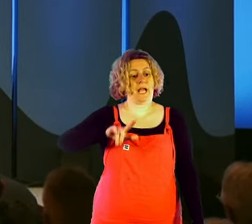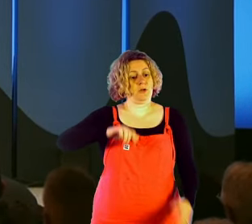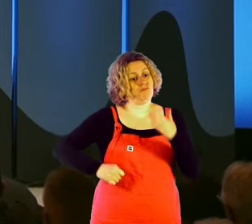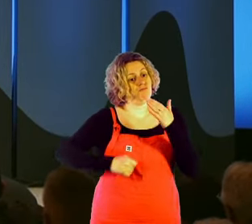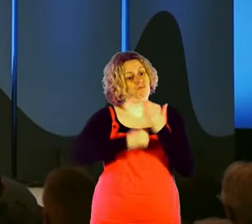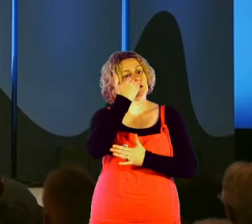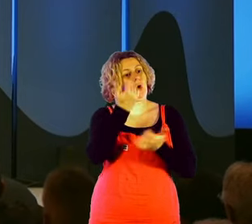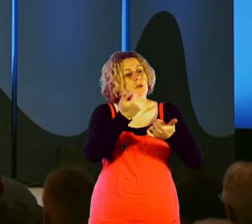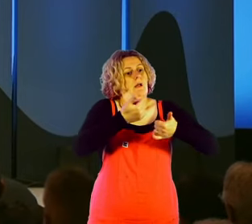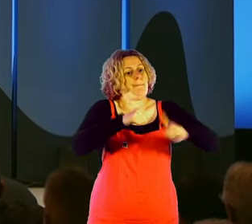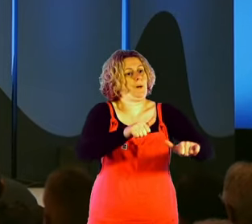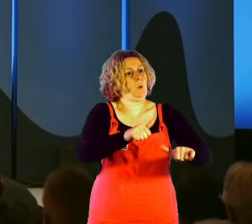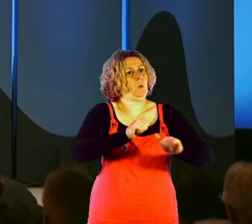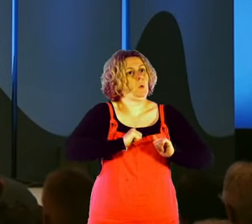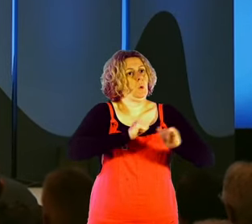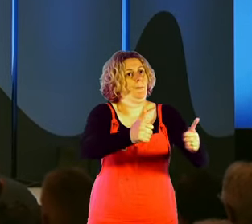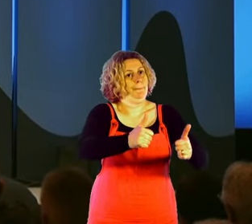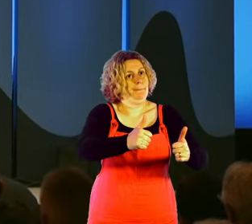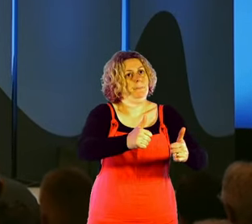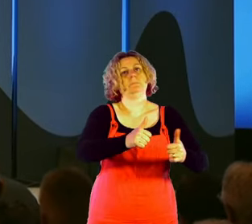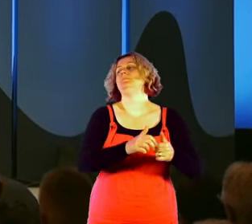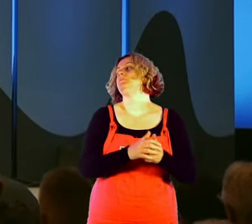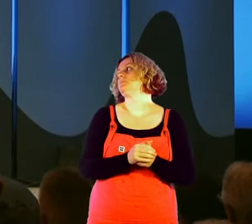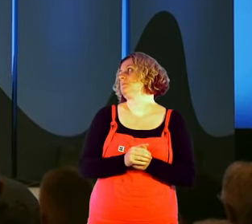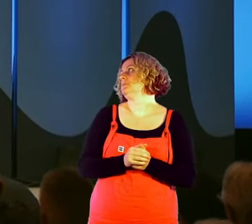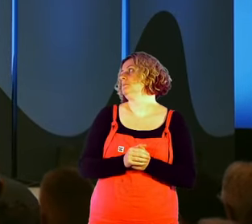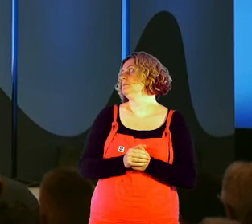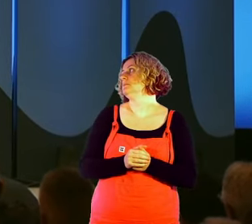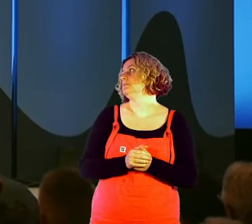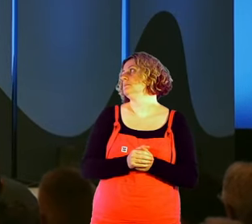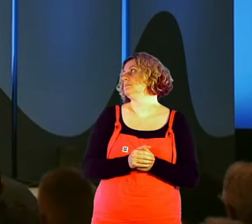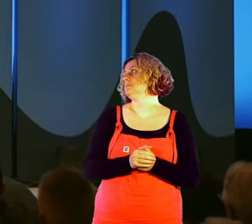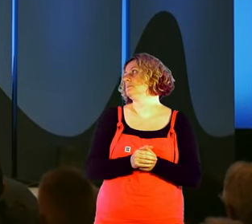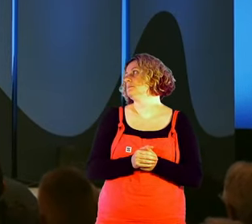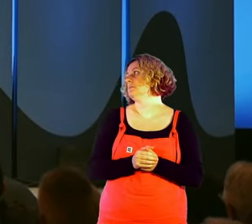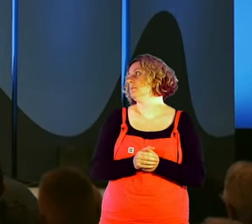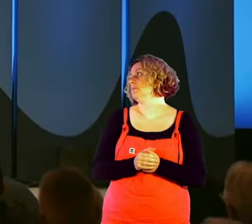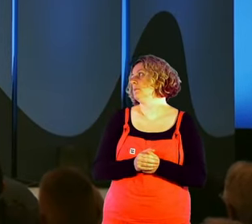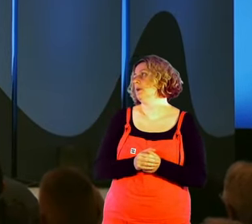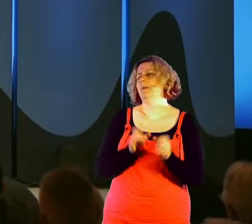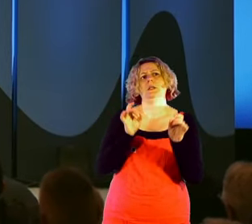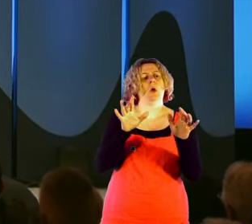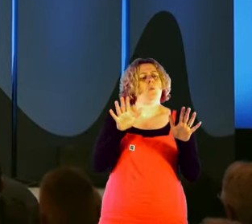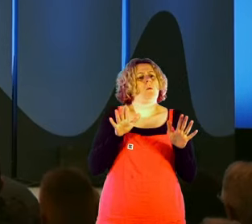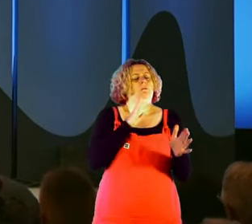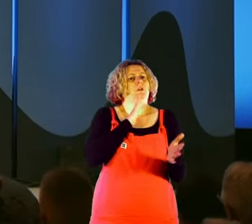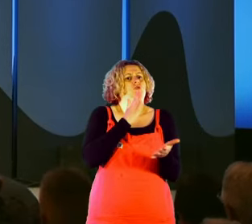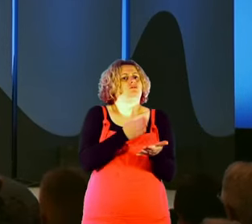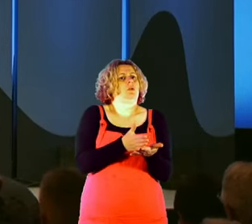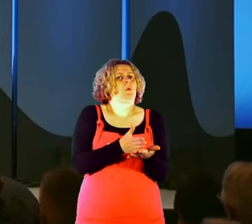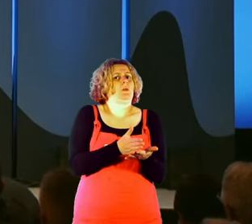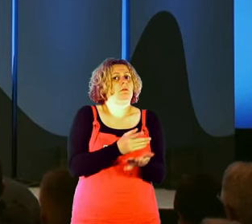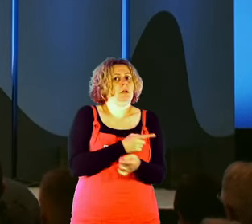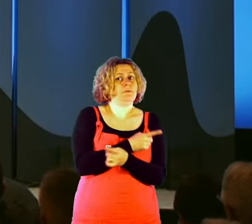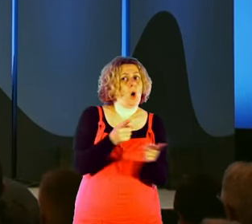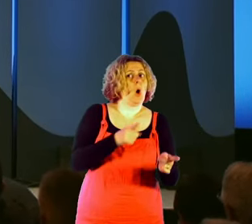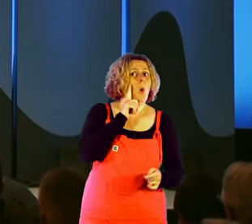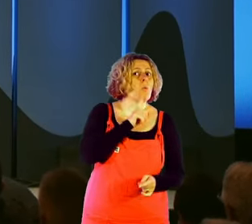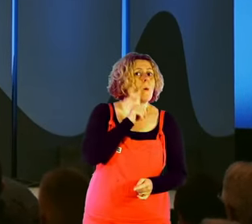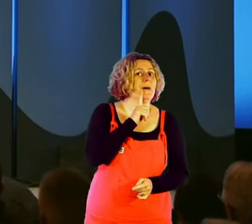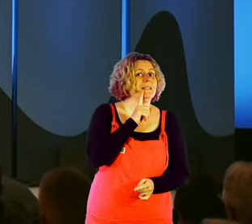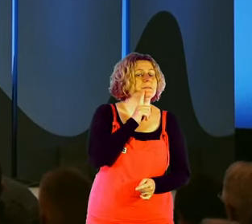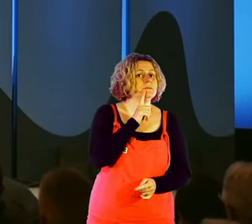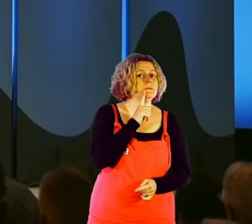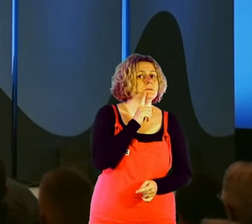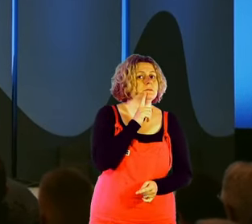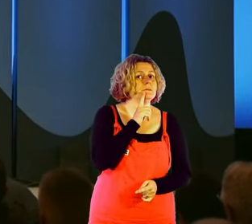her. And I think there is just a wonderful truth about that. If you're a woman here,